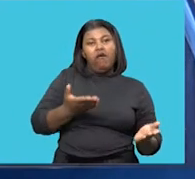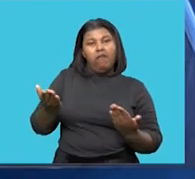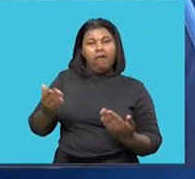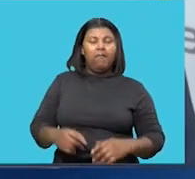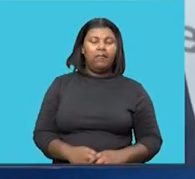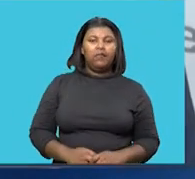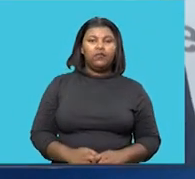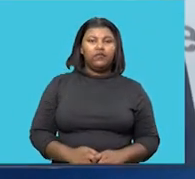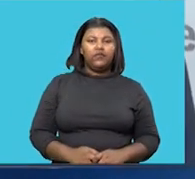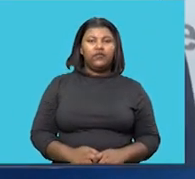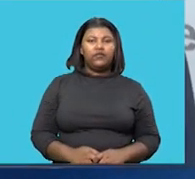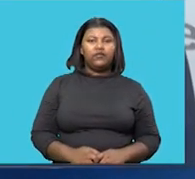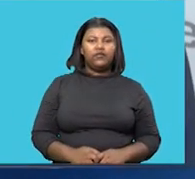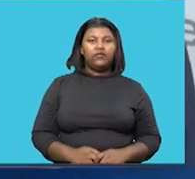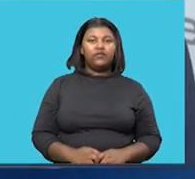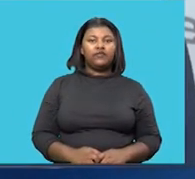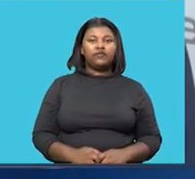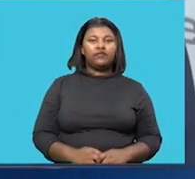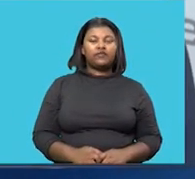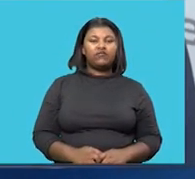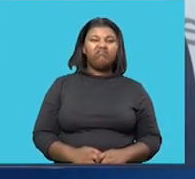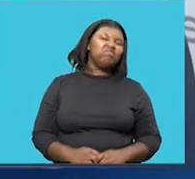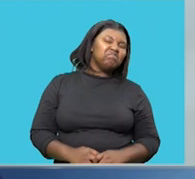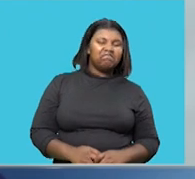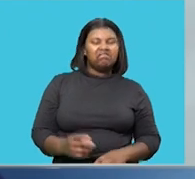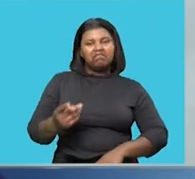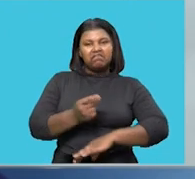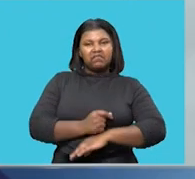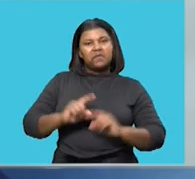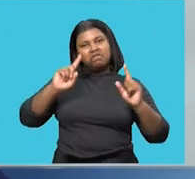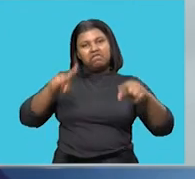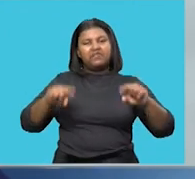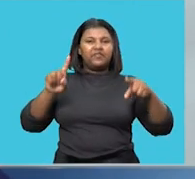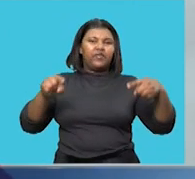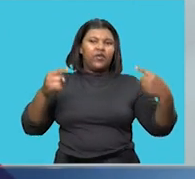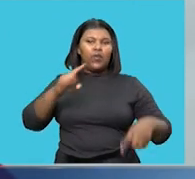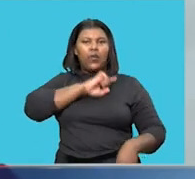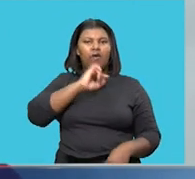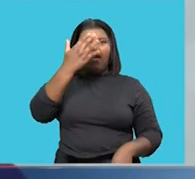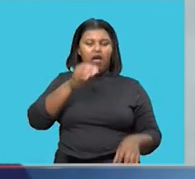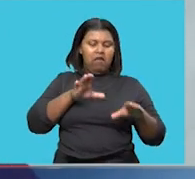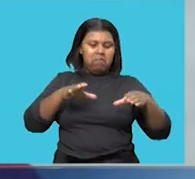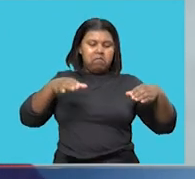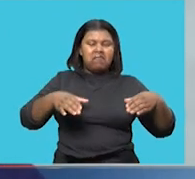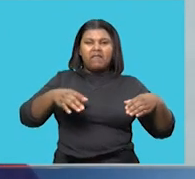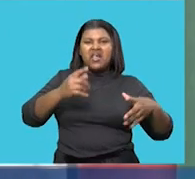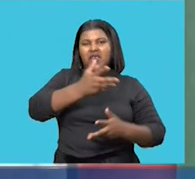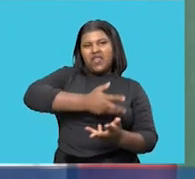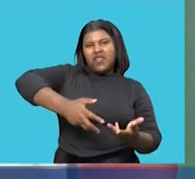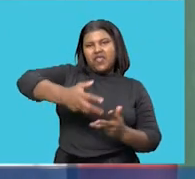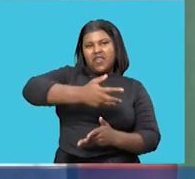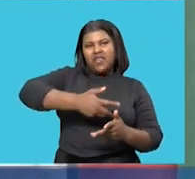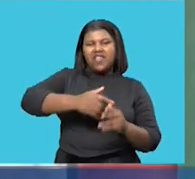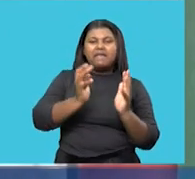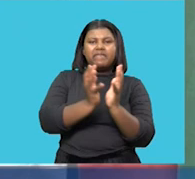kanje. She's unfortunately not attending mainly because there's a cabinet commitment and there's cabinet committee